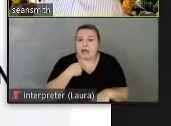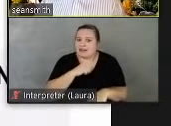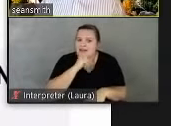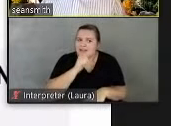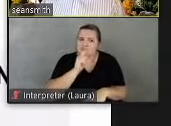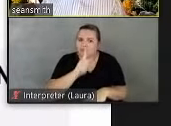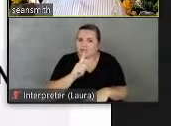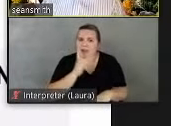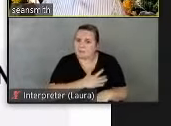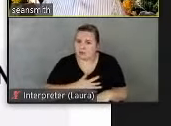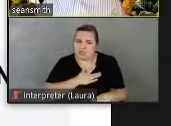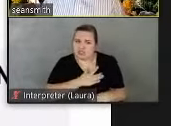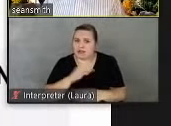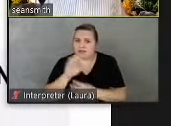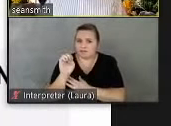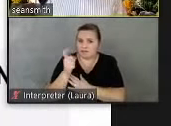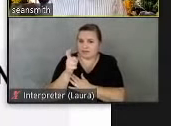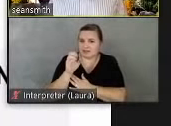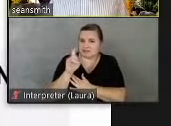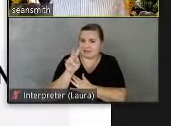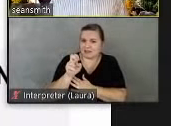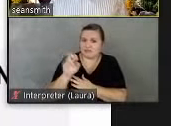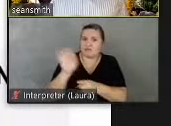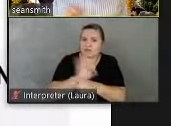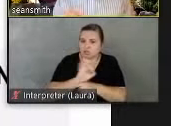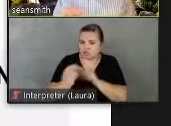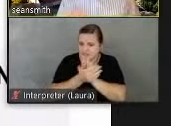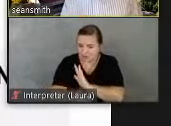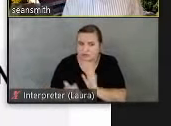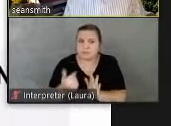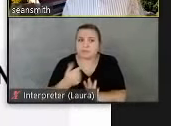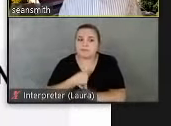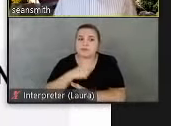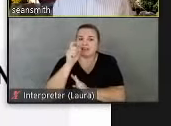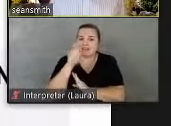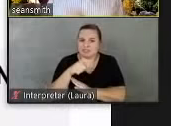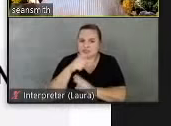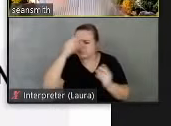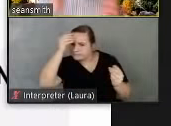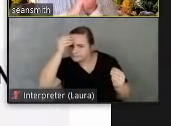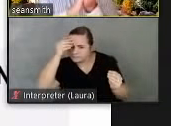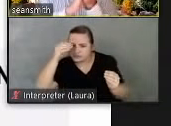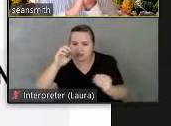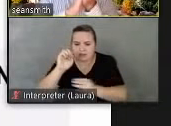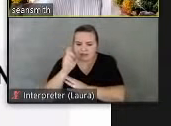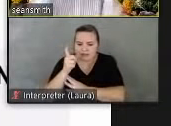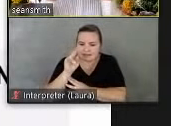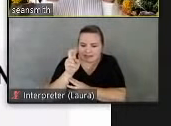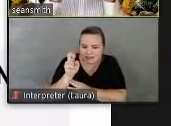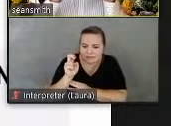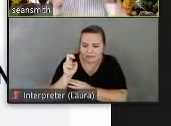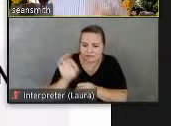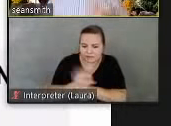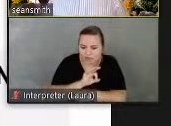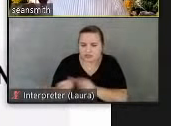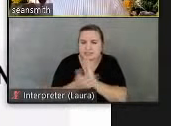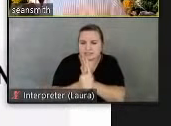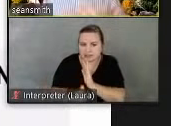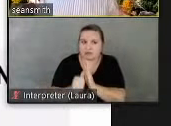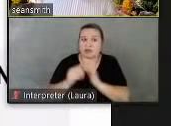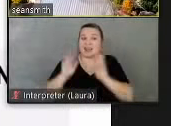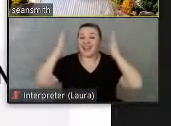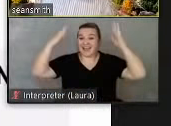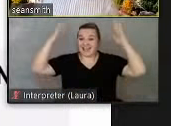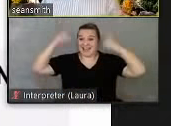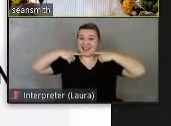appreciate executive function skills. I think I need to start teaching explicitly executive function skills. Yay, silver lining. But